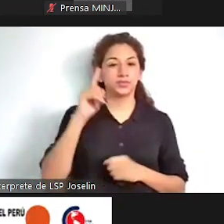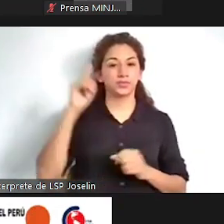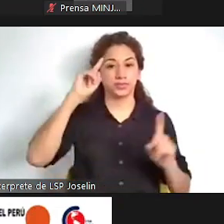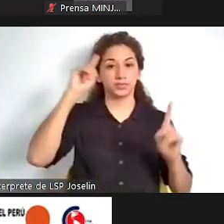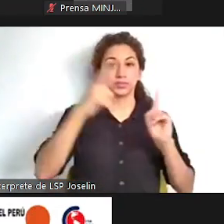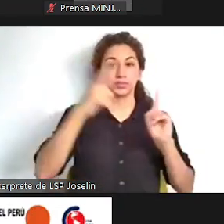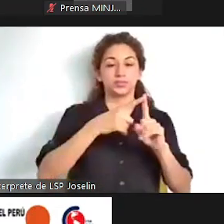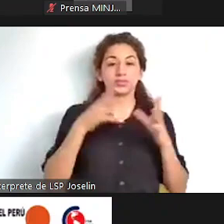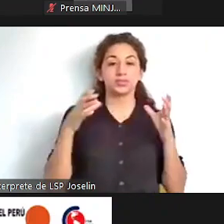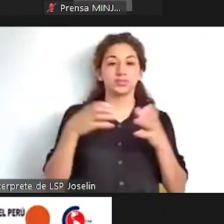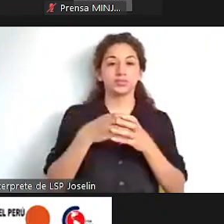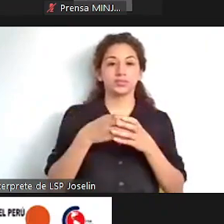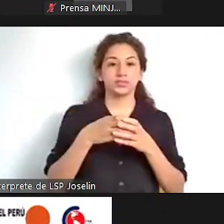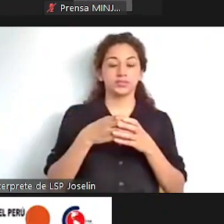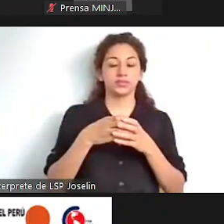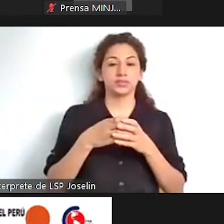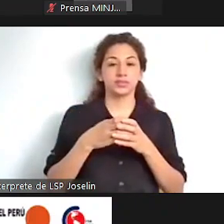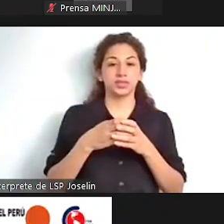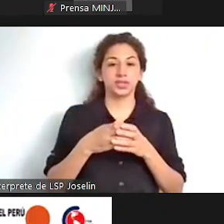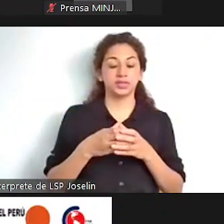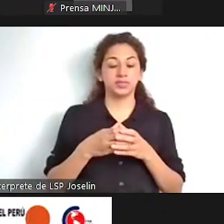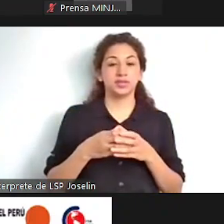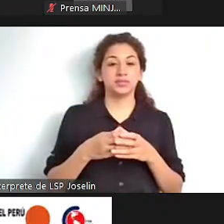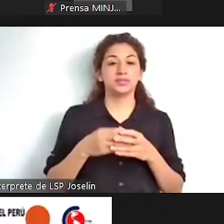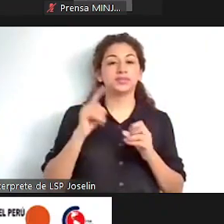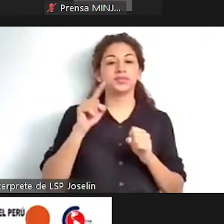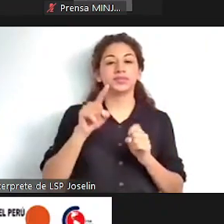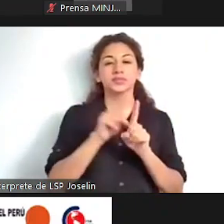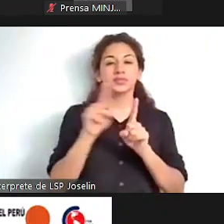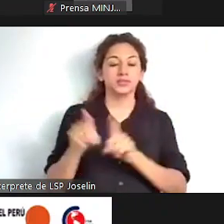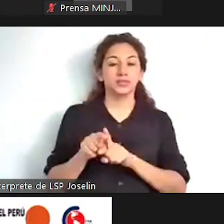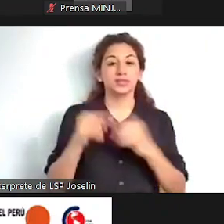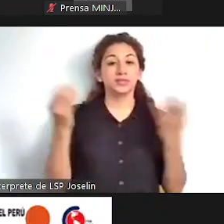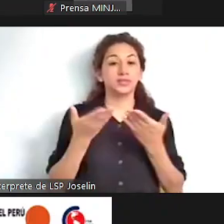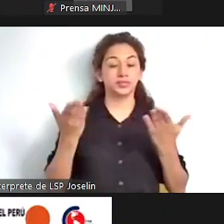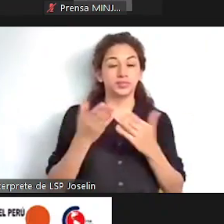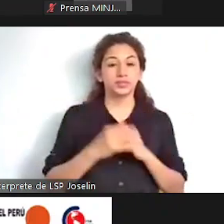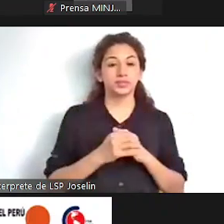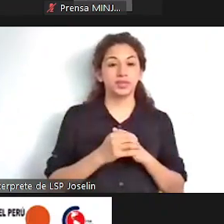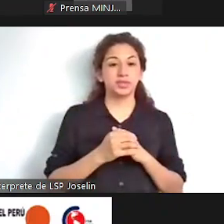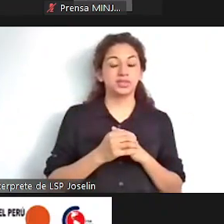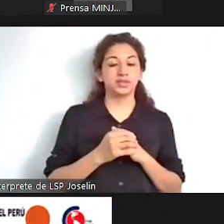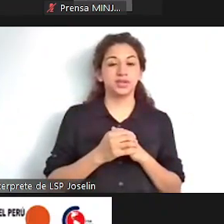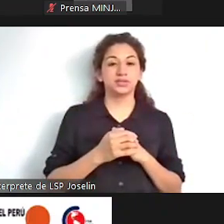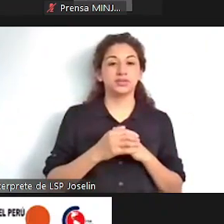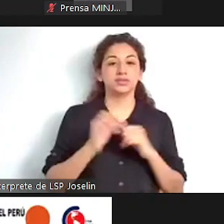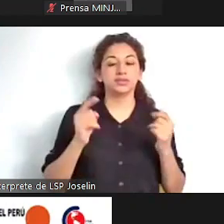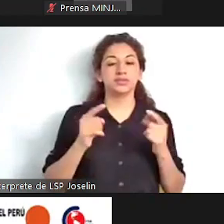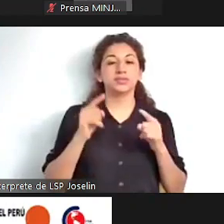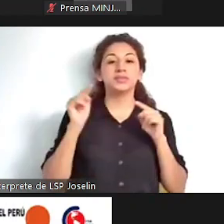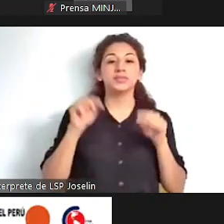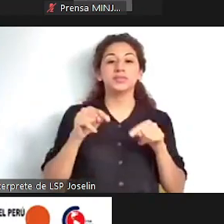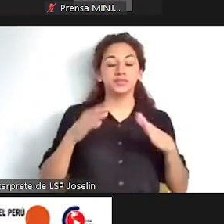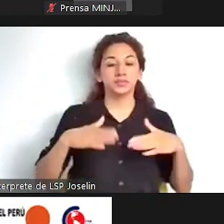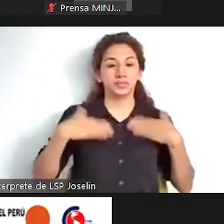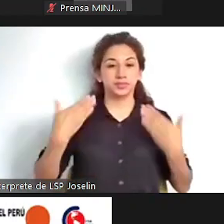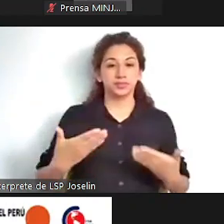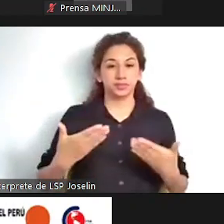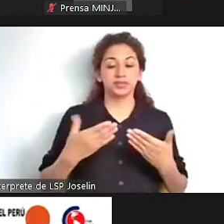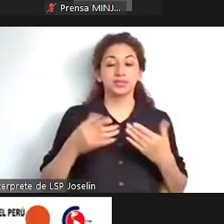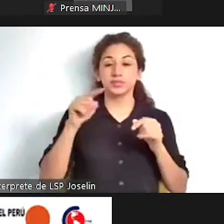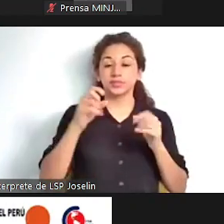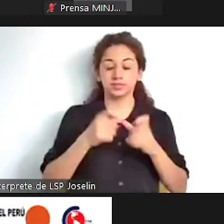is a collective achievement that is very important for our country and this is why this international